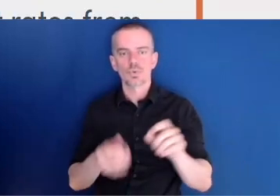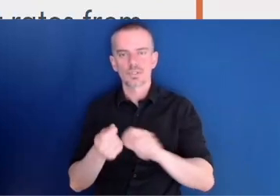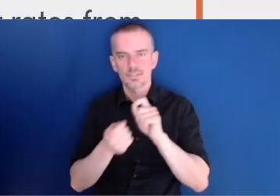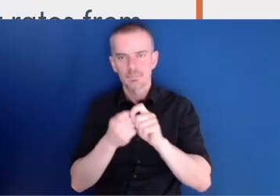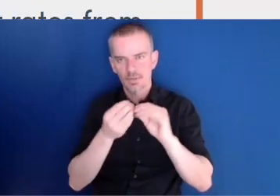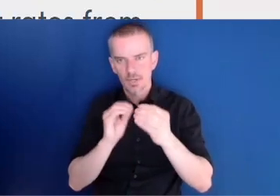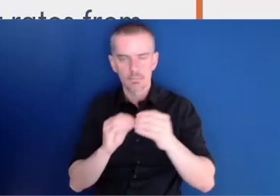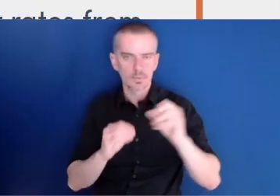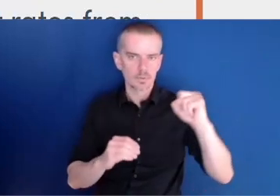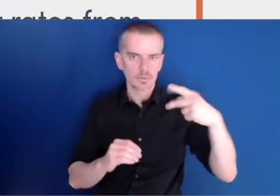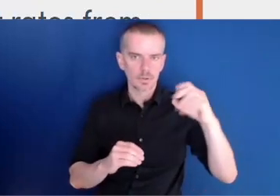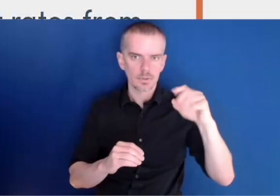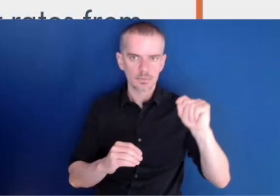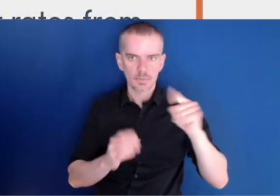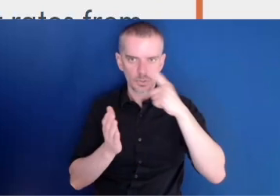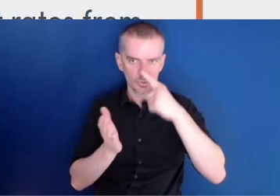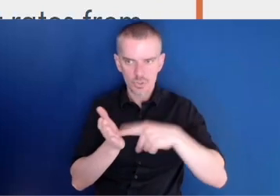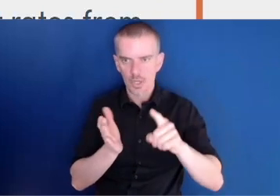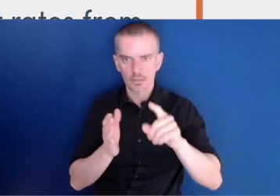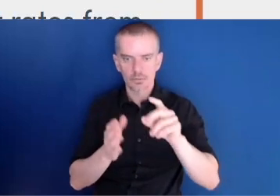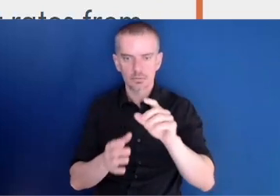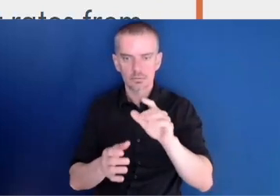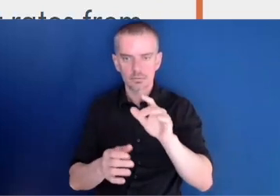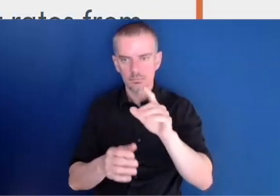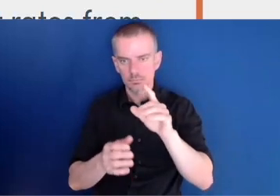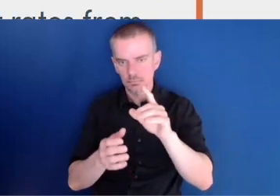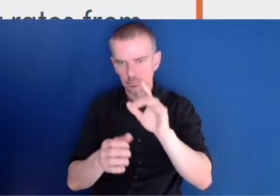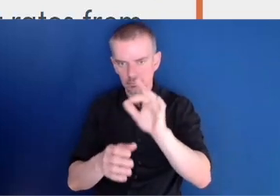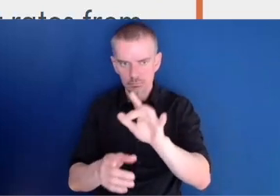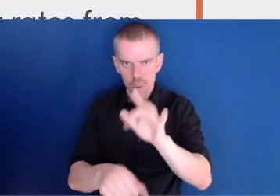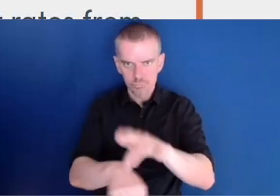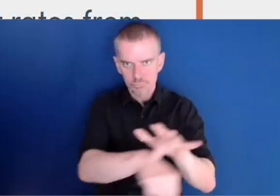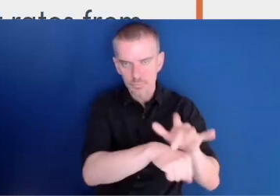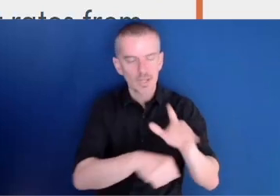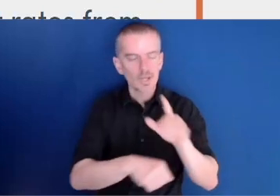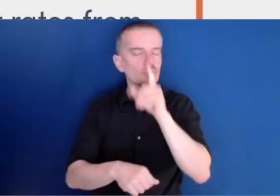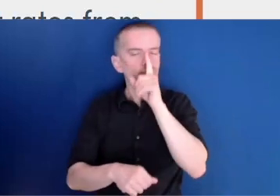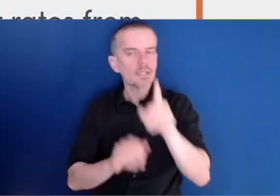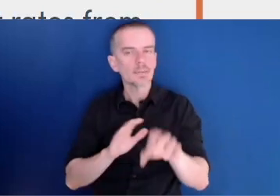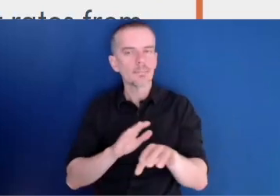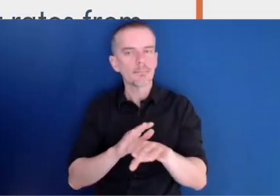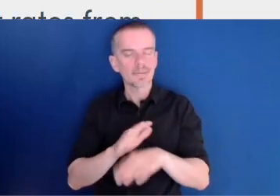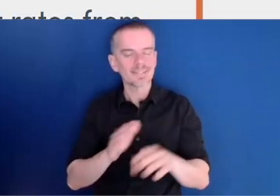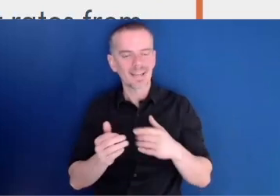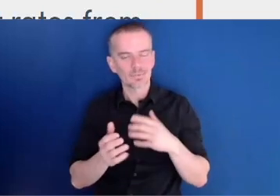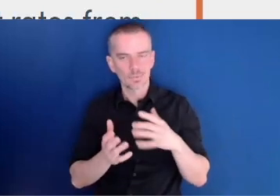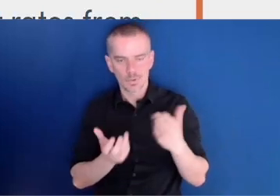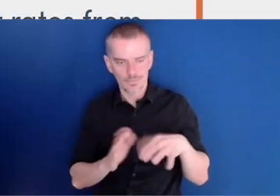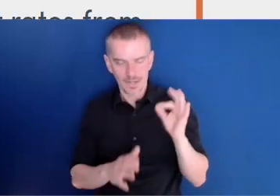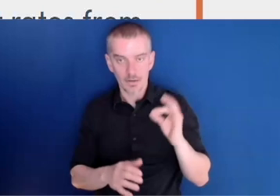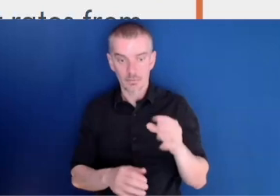interviews, spot checks during these times, and what you'll be looking for is, are they actually being paid the correct